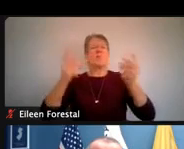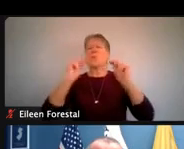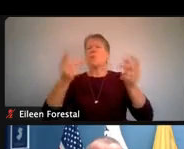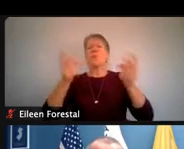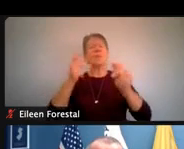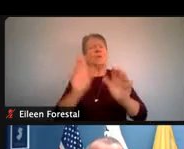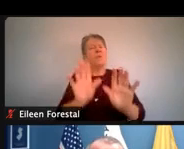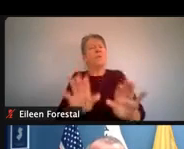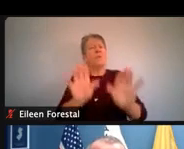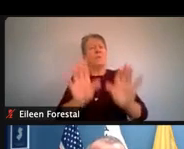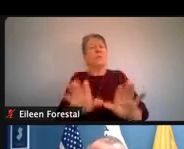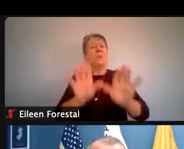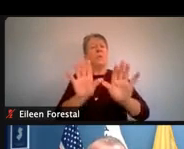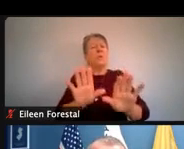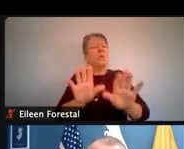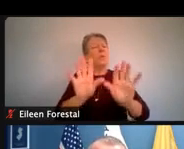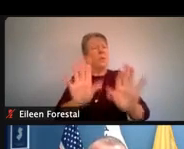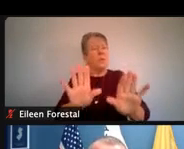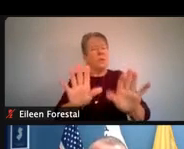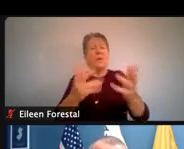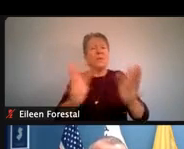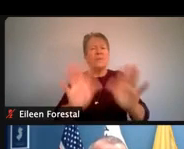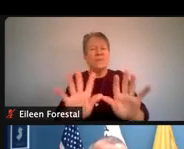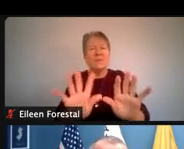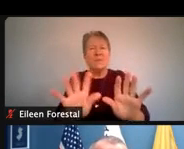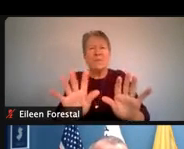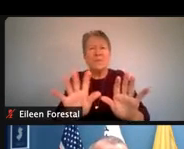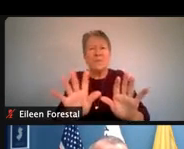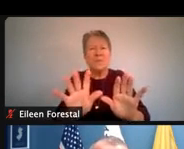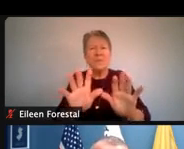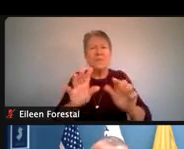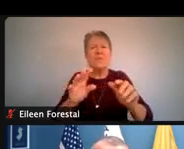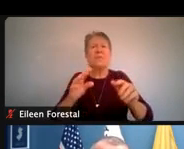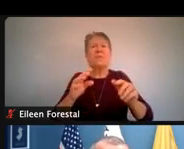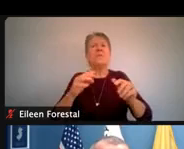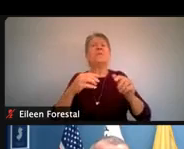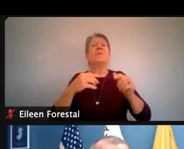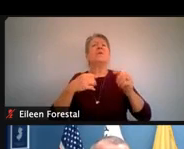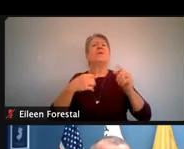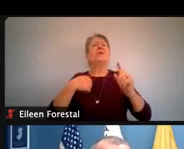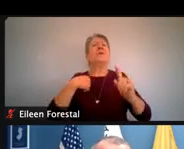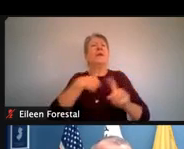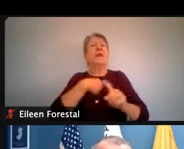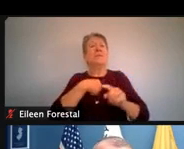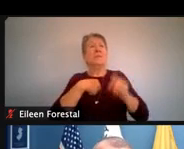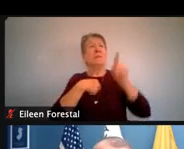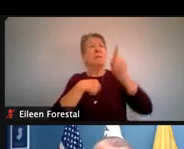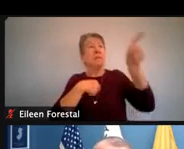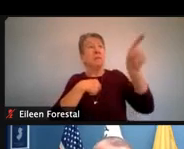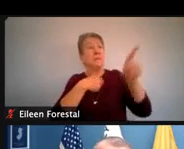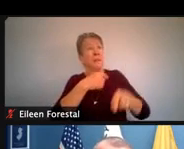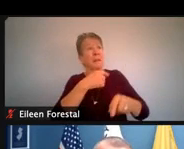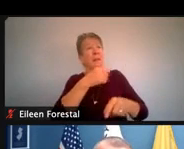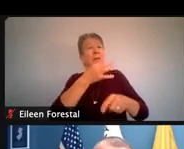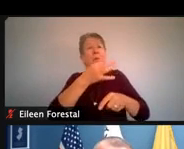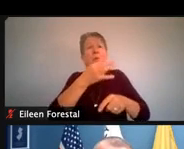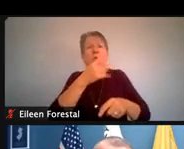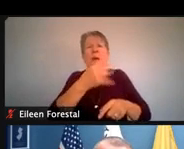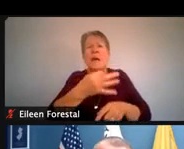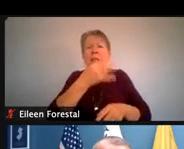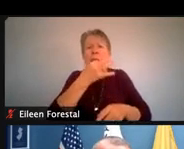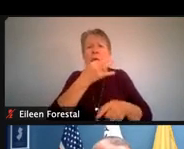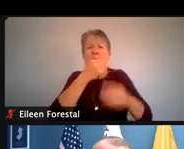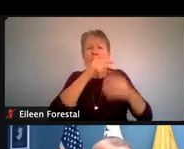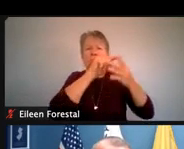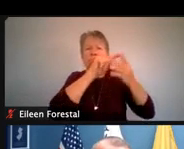all the experts, conclude beyond any reasonable doubt that this is safe and efficacious and it can be scaled and delivered in the